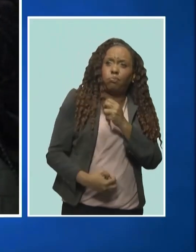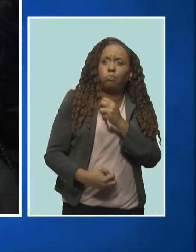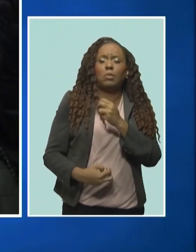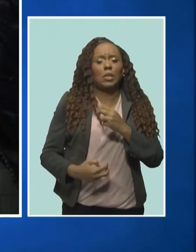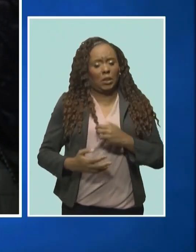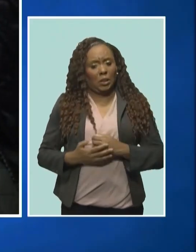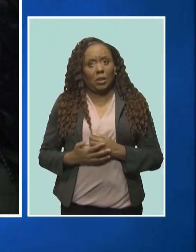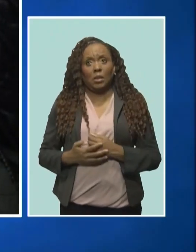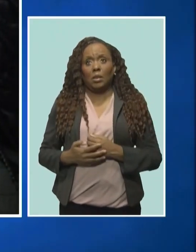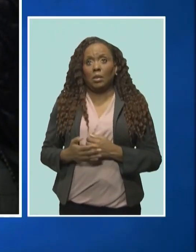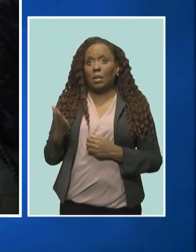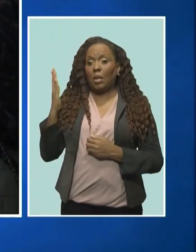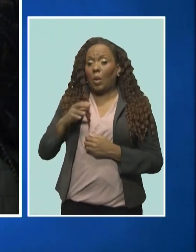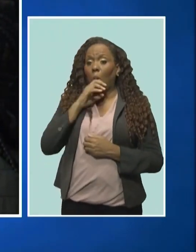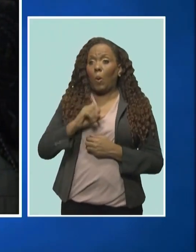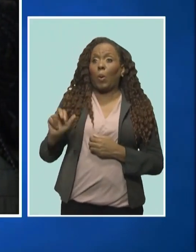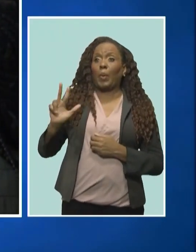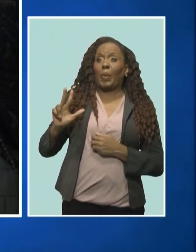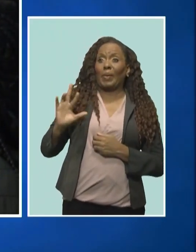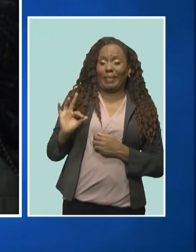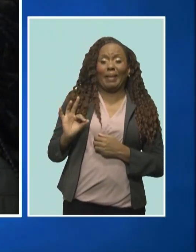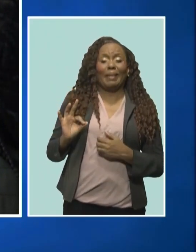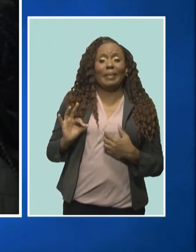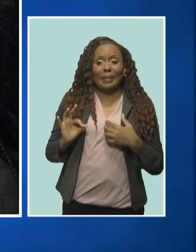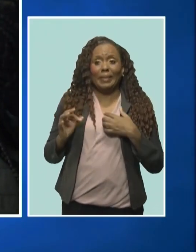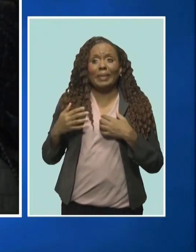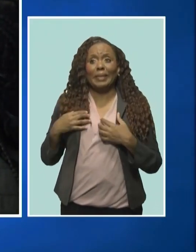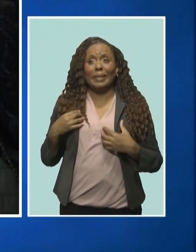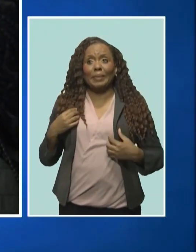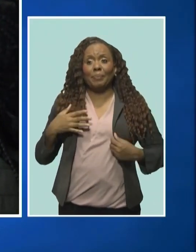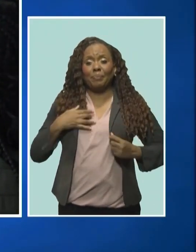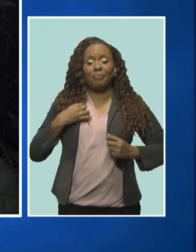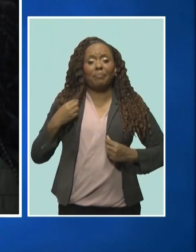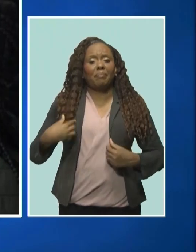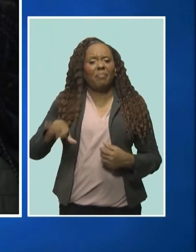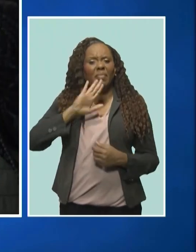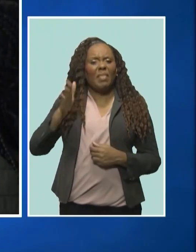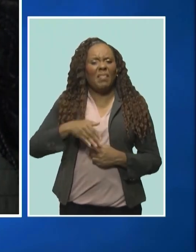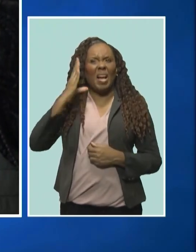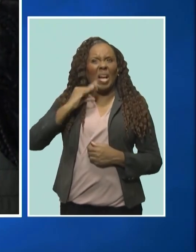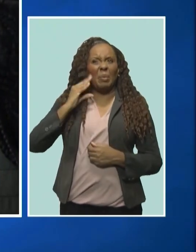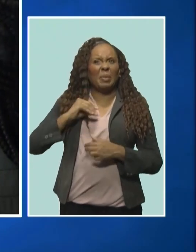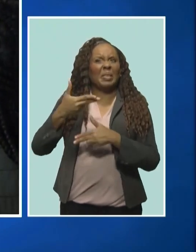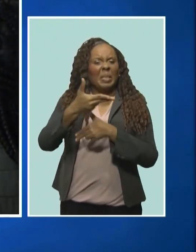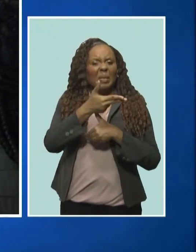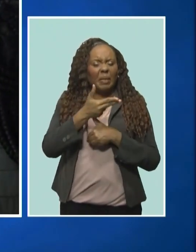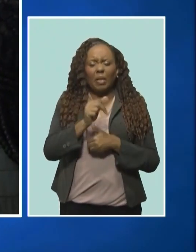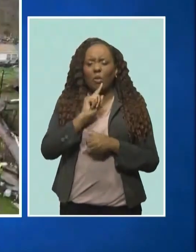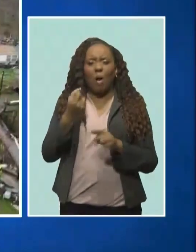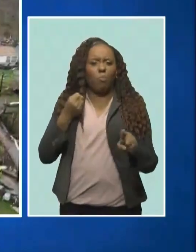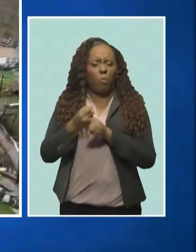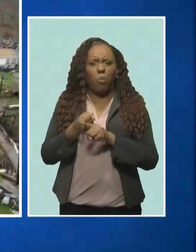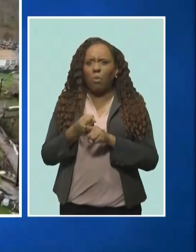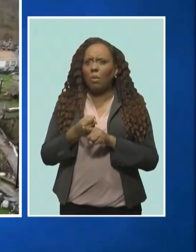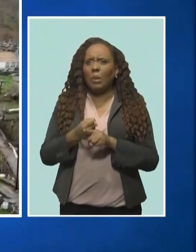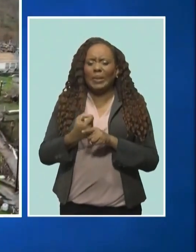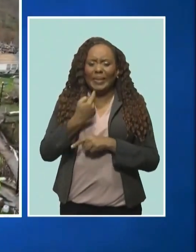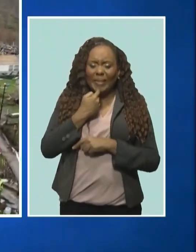The 39-year-old Vincentian says she's never experienced a hurricane this devastating.